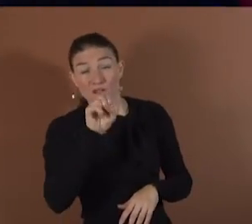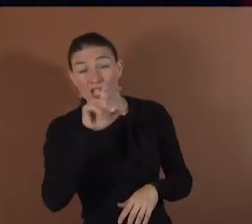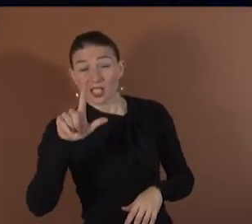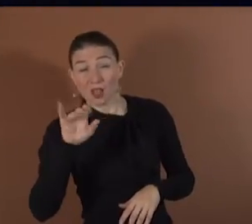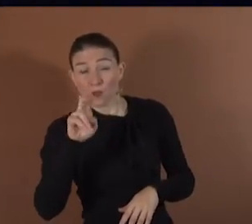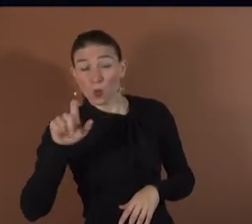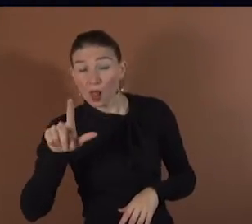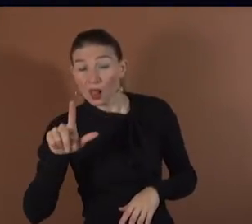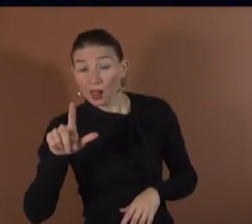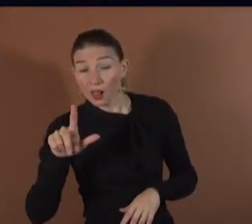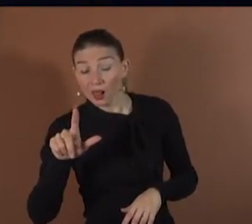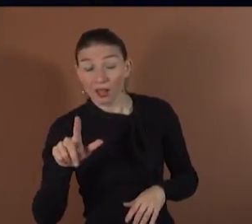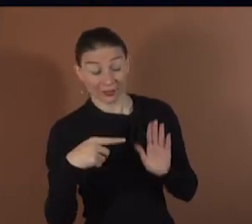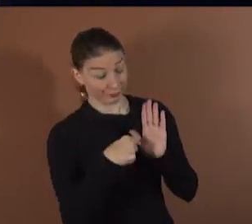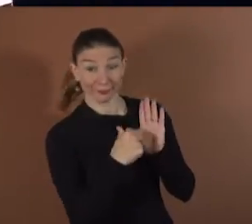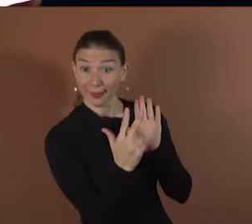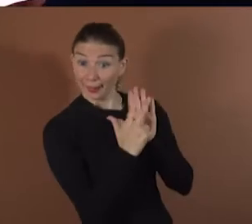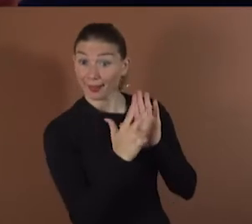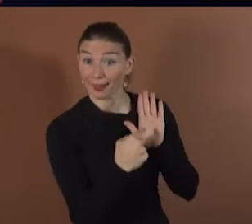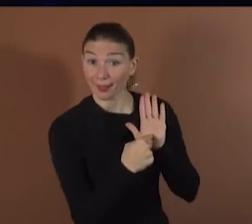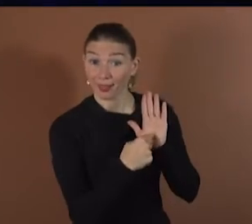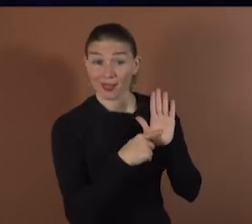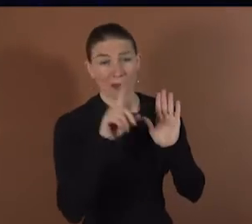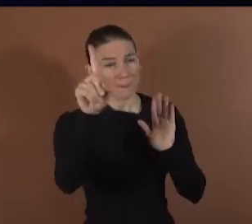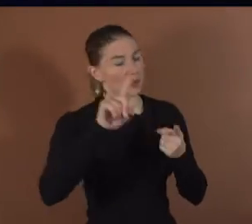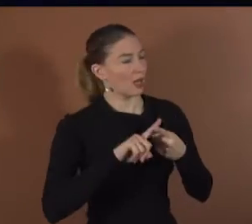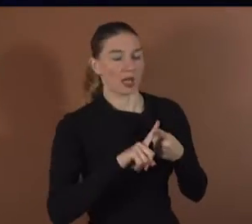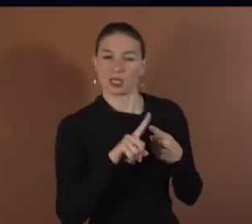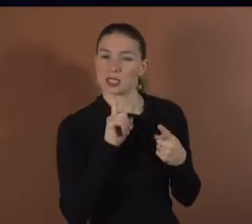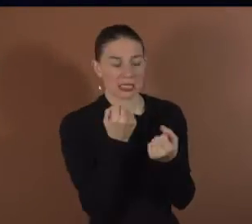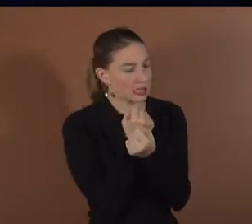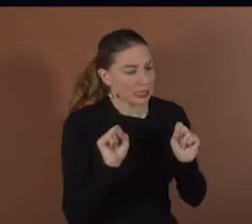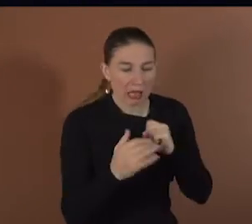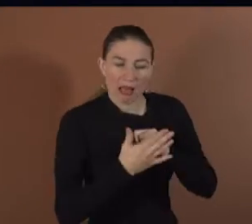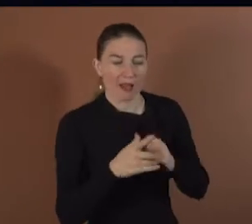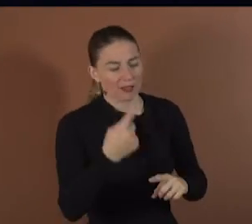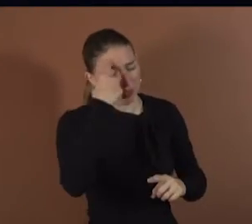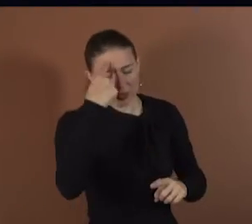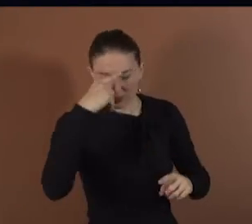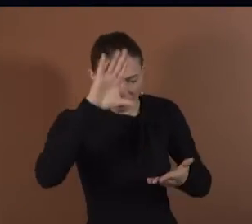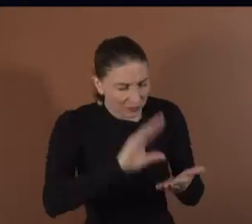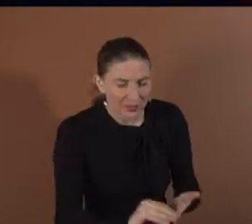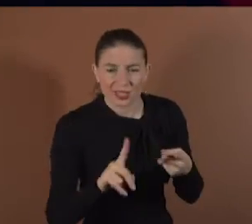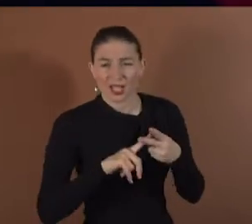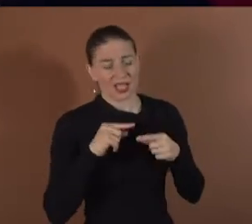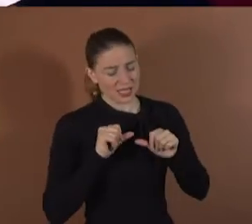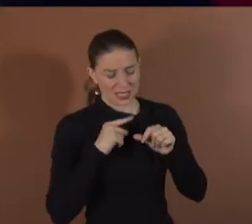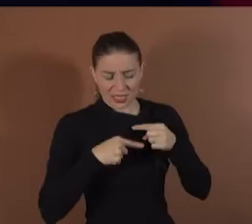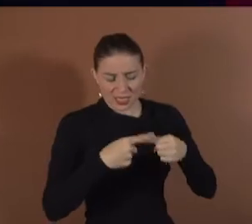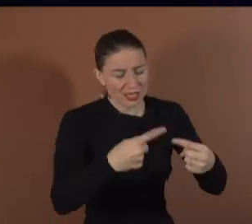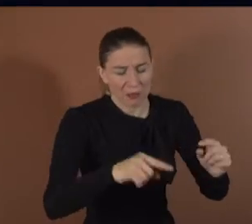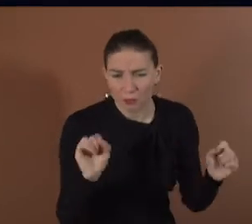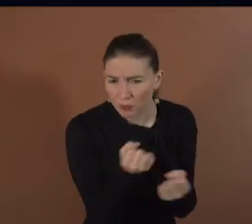it to be unjust, unsafe, unreasonable, and certainly not sustainable in terms